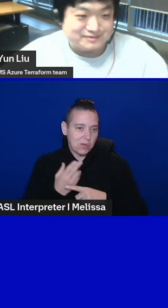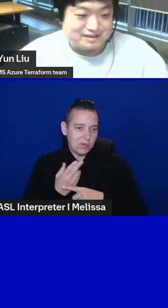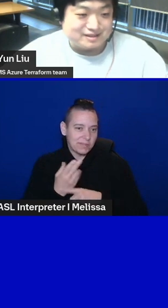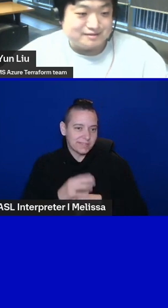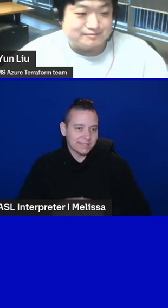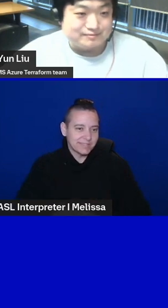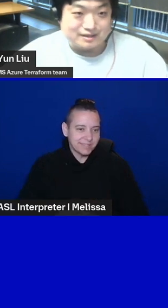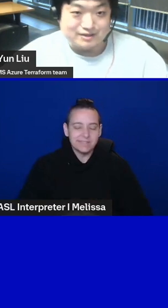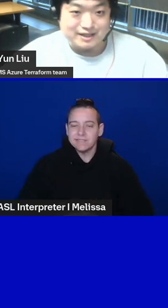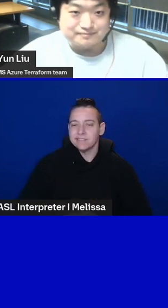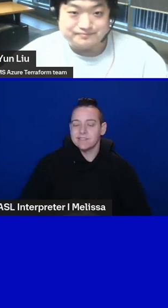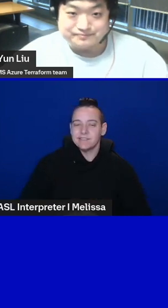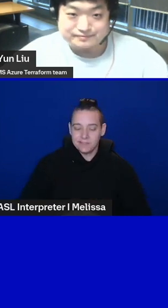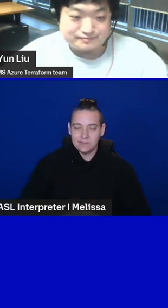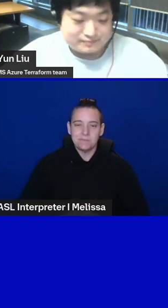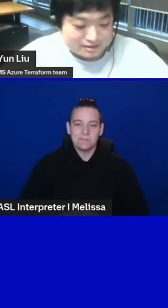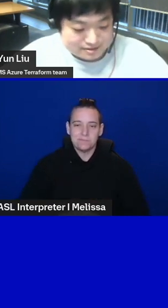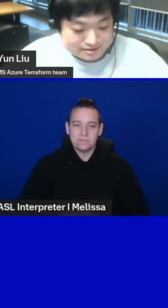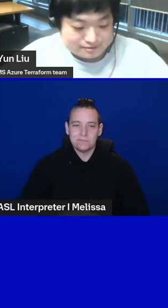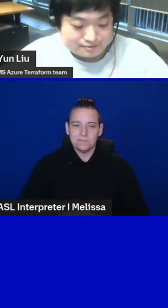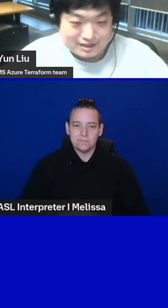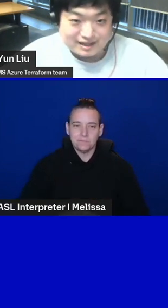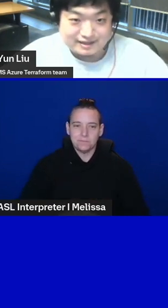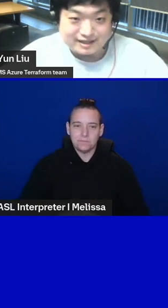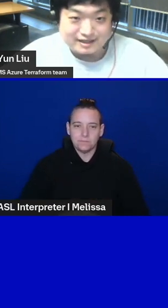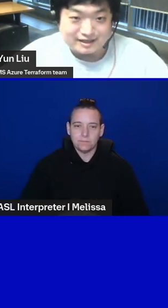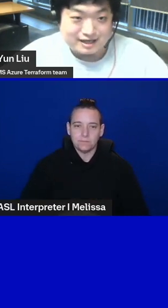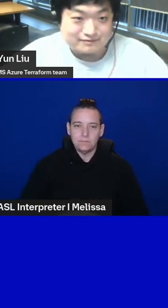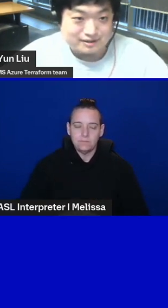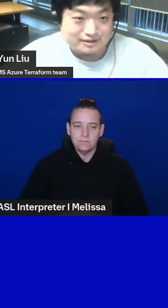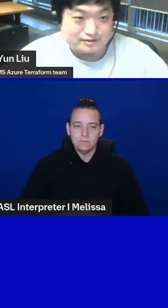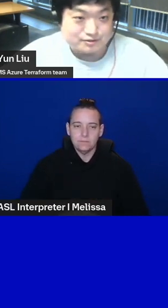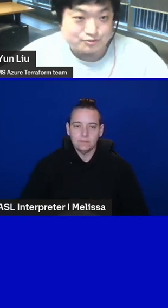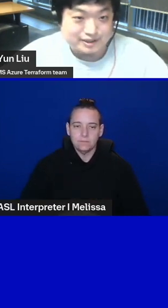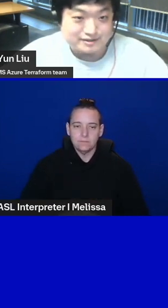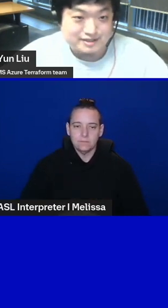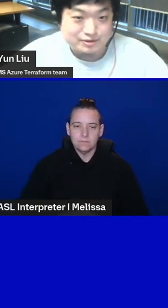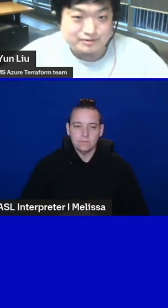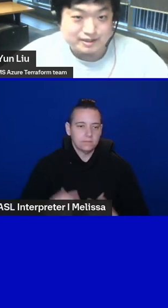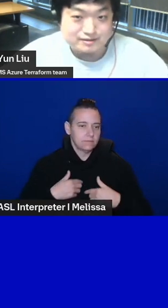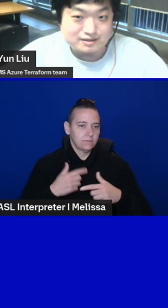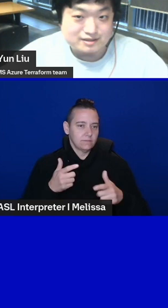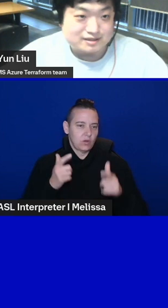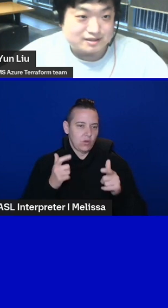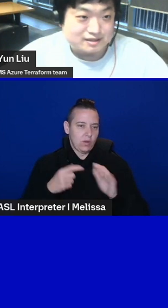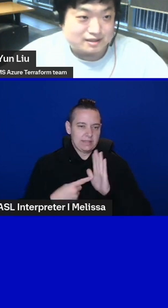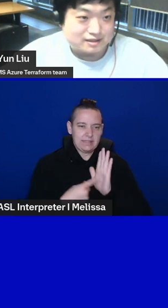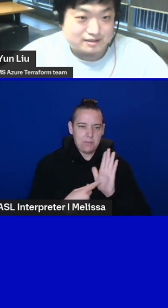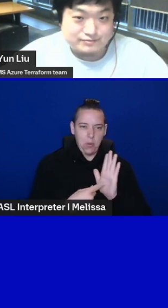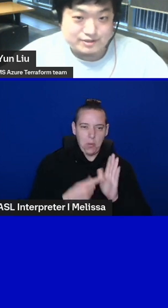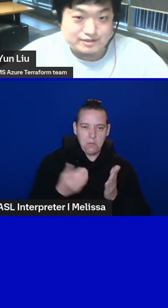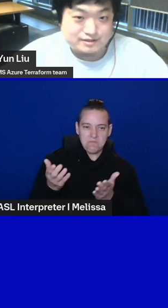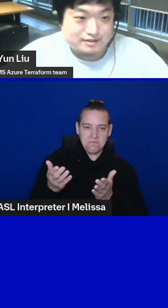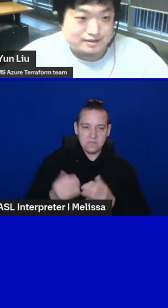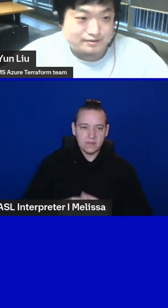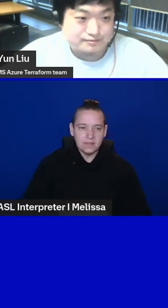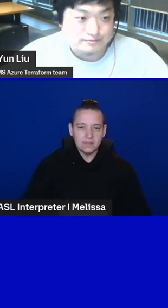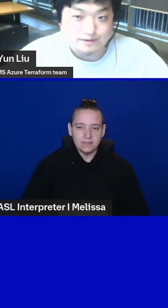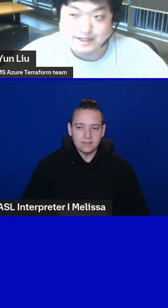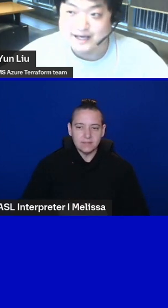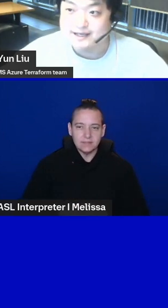service. Okay, so I can have a quick demo here.